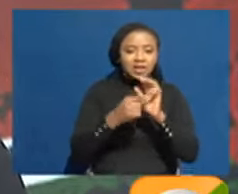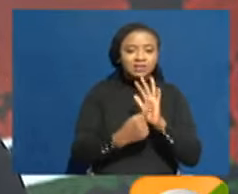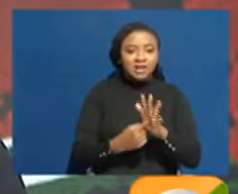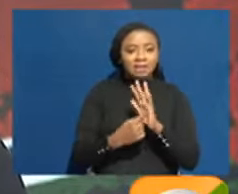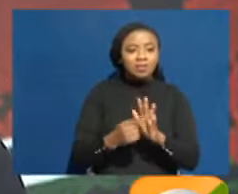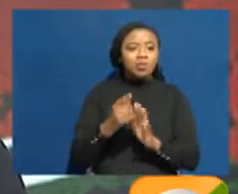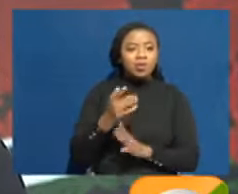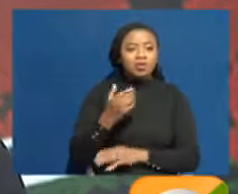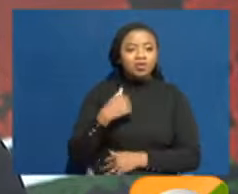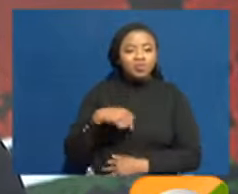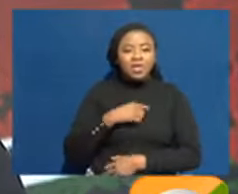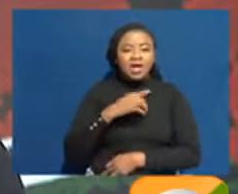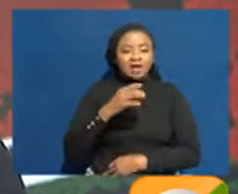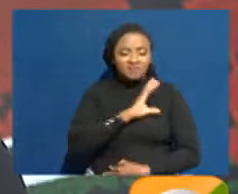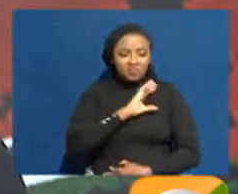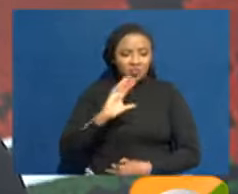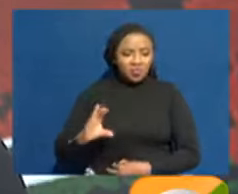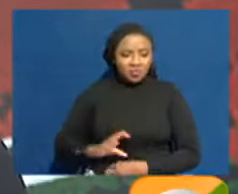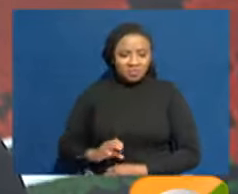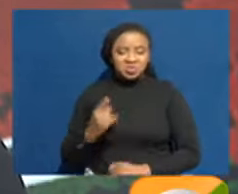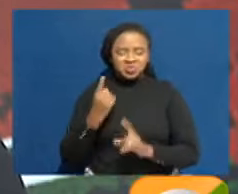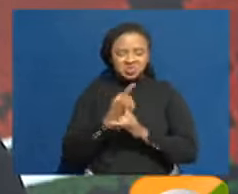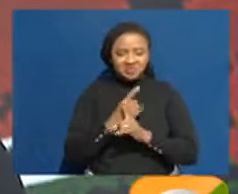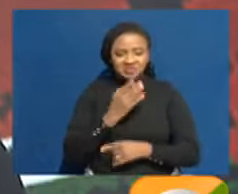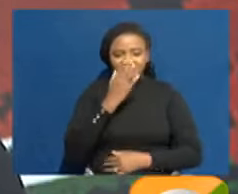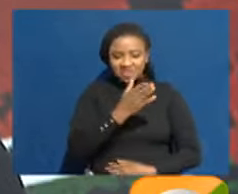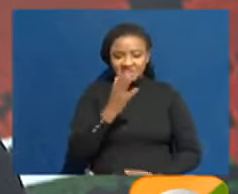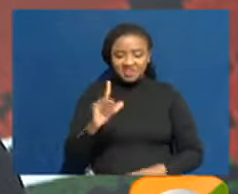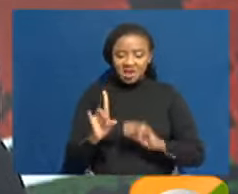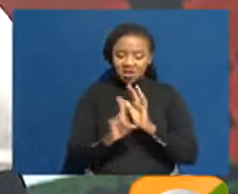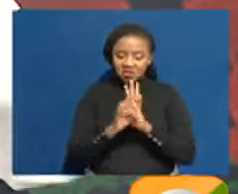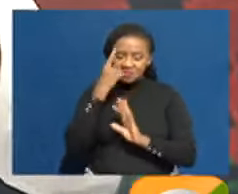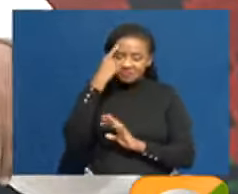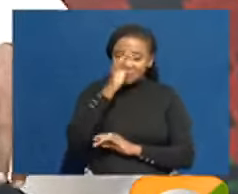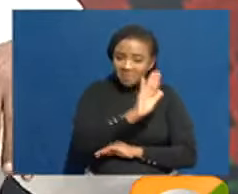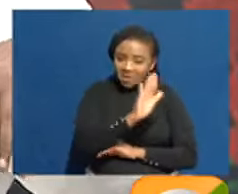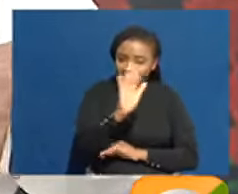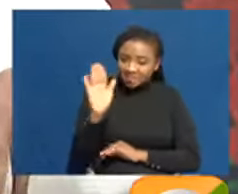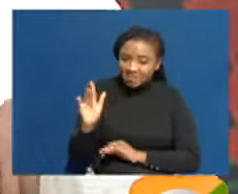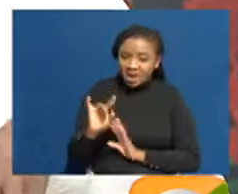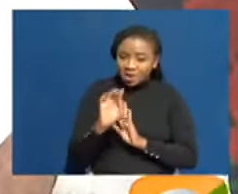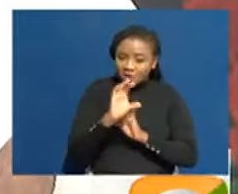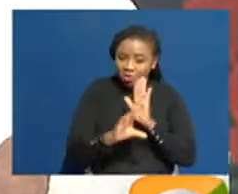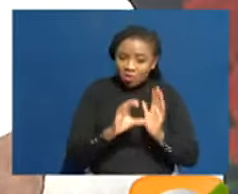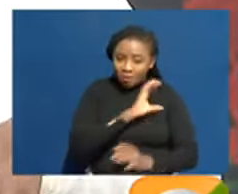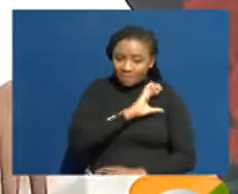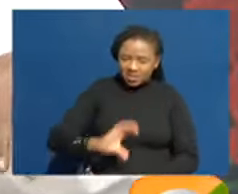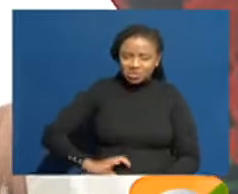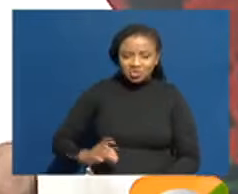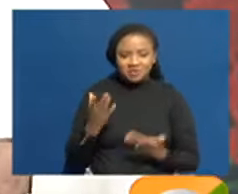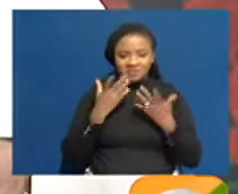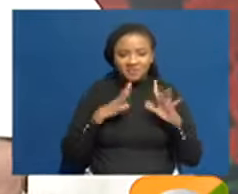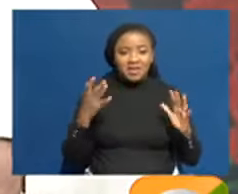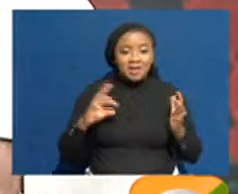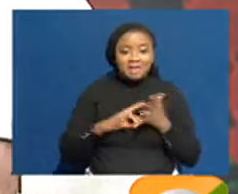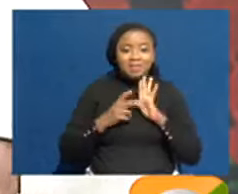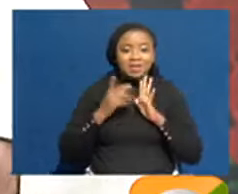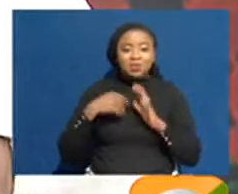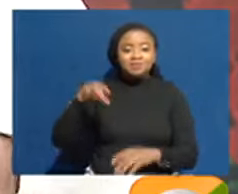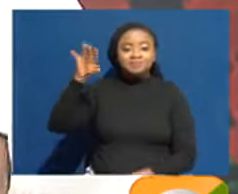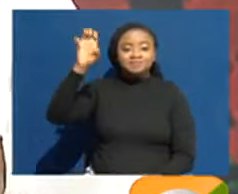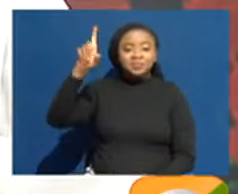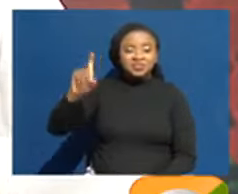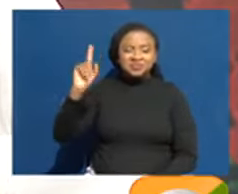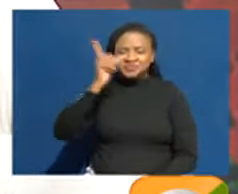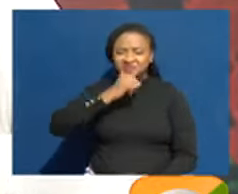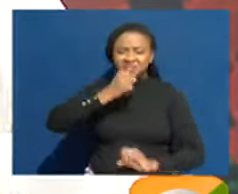commissions. The commissions are there, the laws for the commissions are there, but the executive has done everything in its power to make